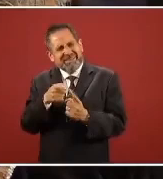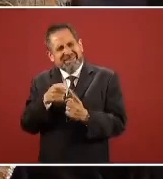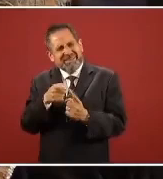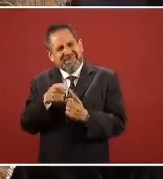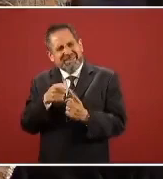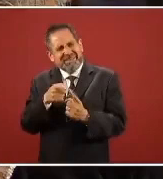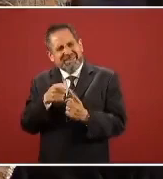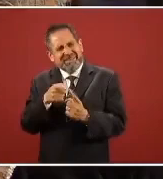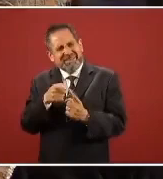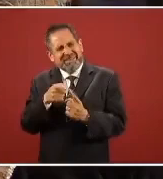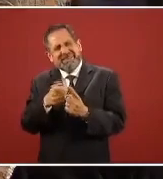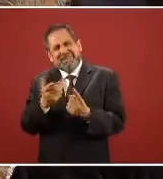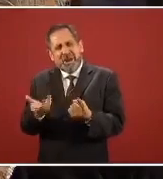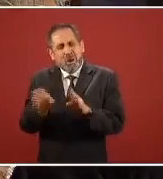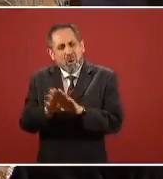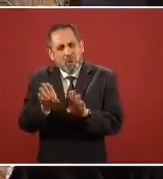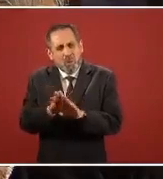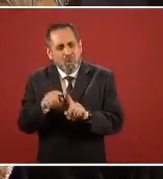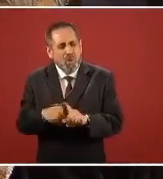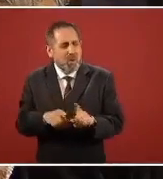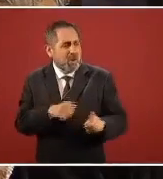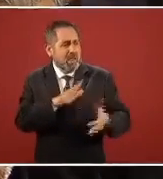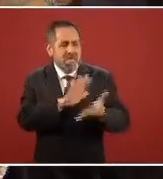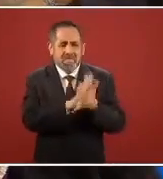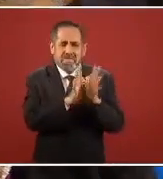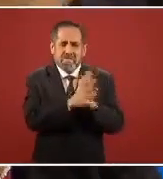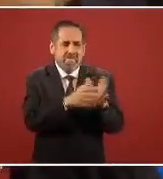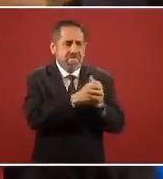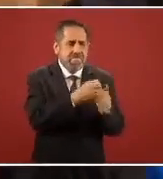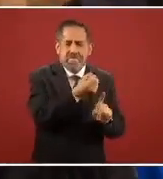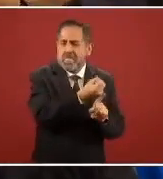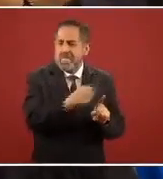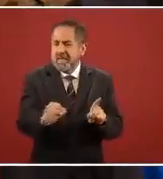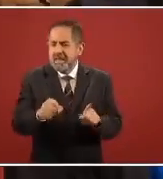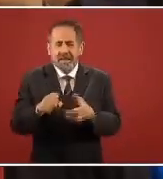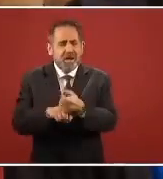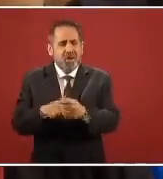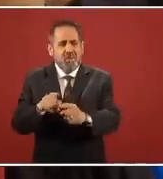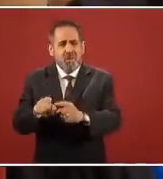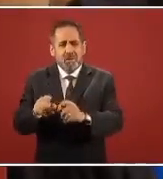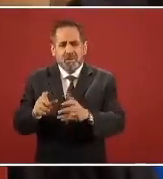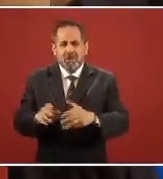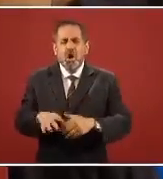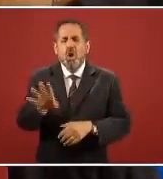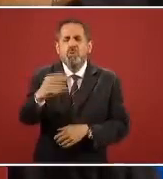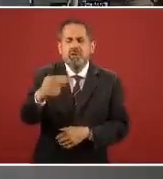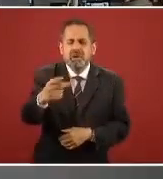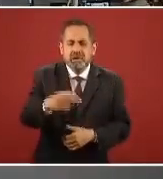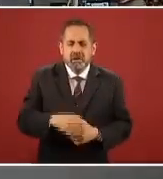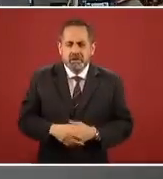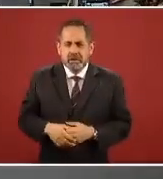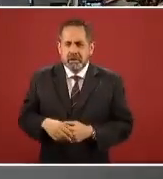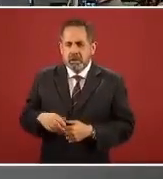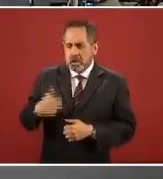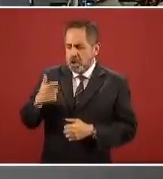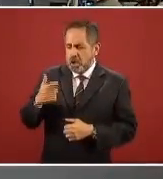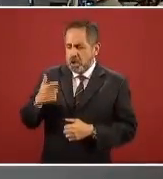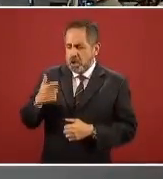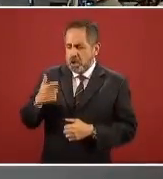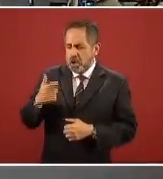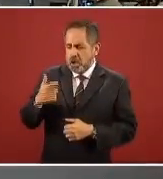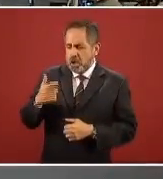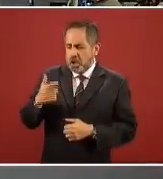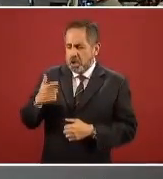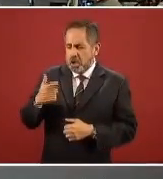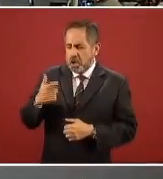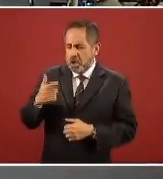Defense or Security. O sea, ¿cómo es posible esto? Está bien. Es una. Julie Guzmán. Es una. Her